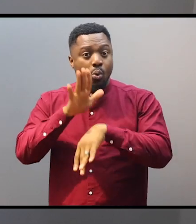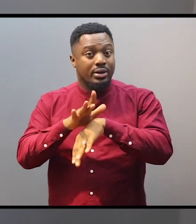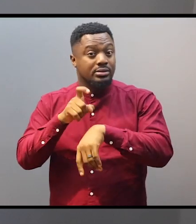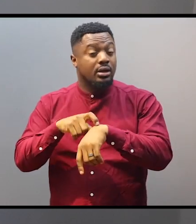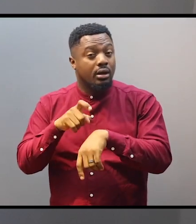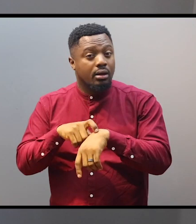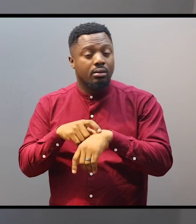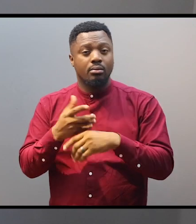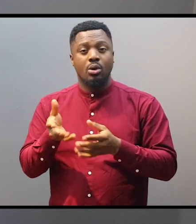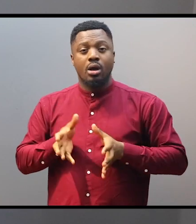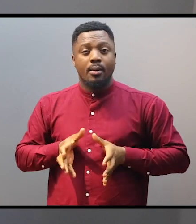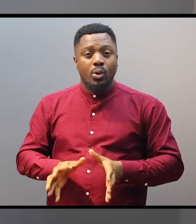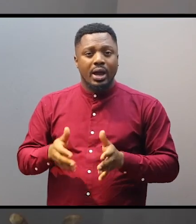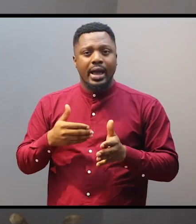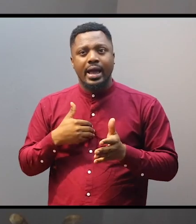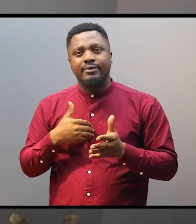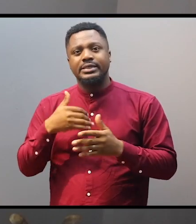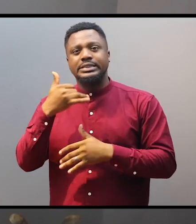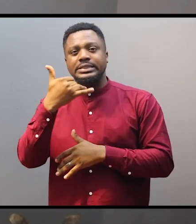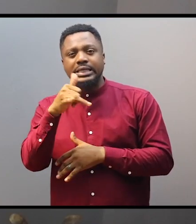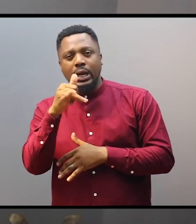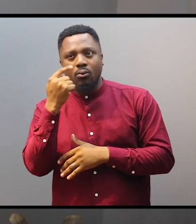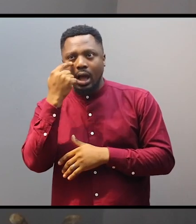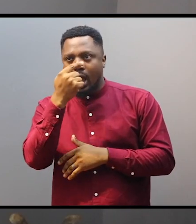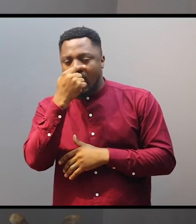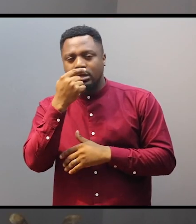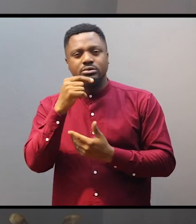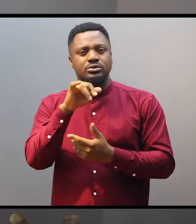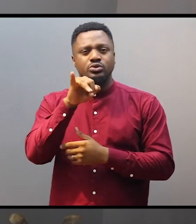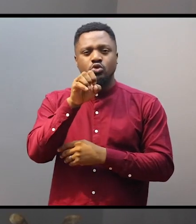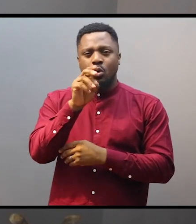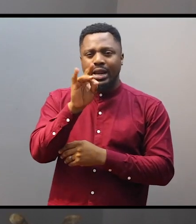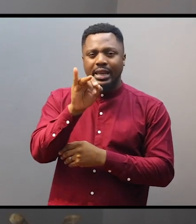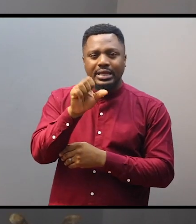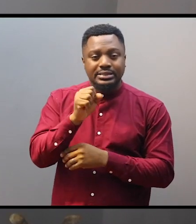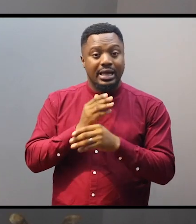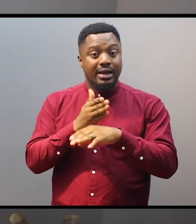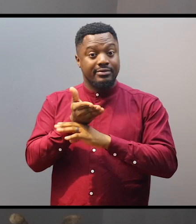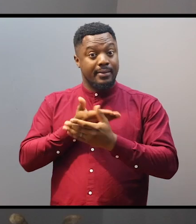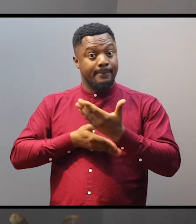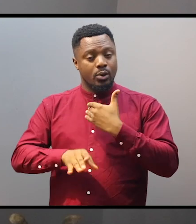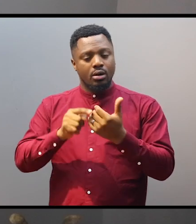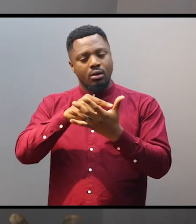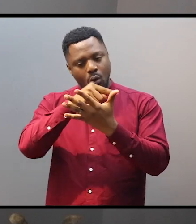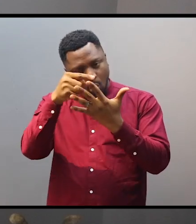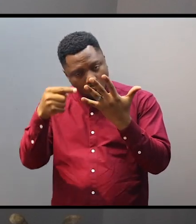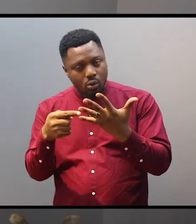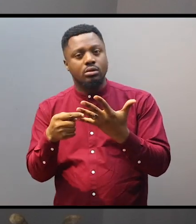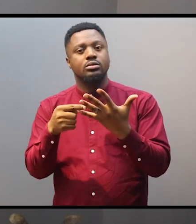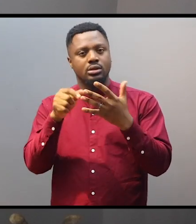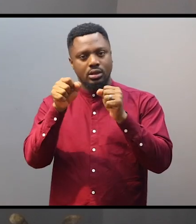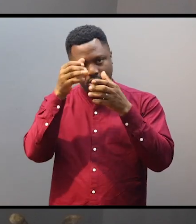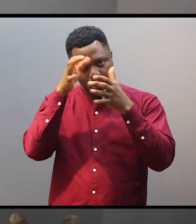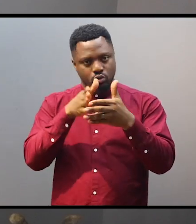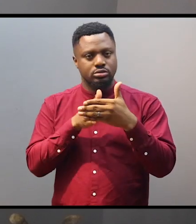time, or the child had yellowing of the eyes or jaundice soon after delivery. All of this in interaction